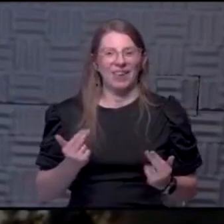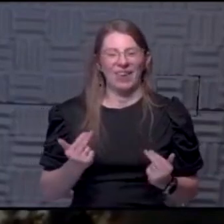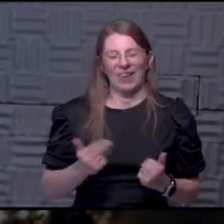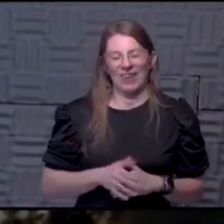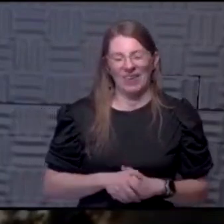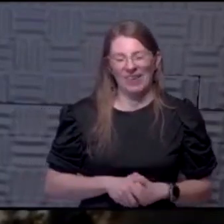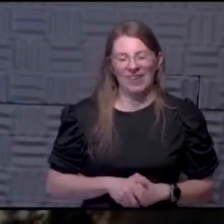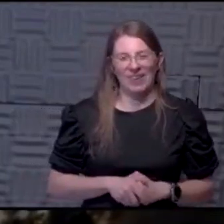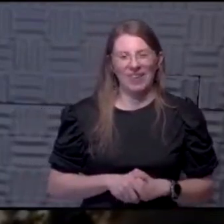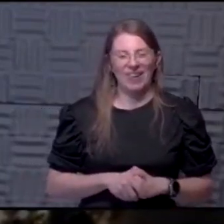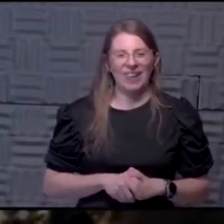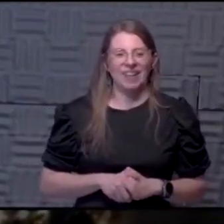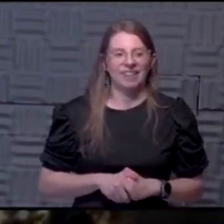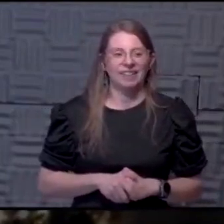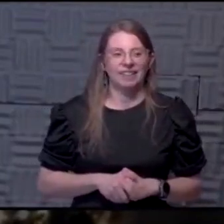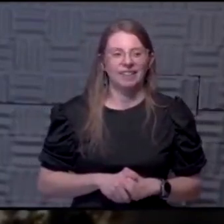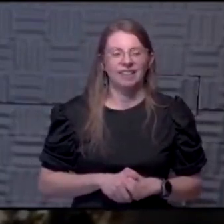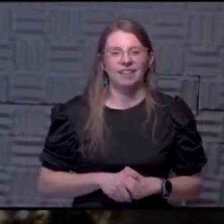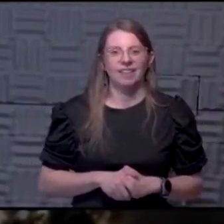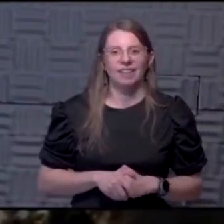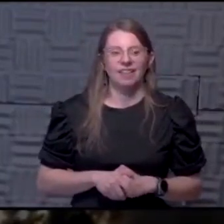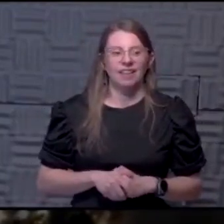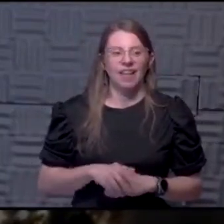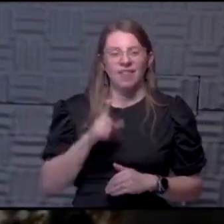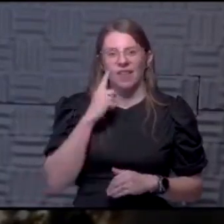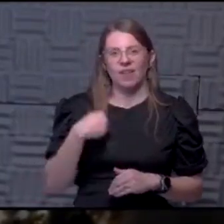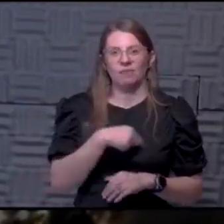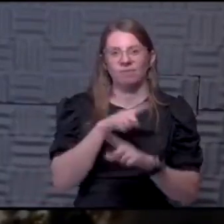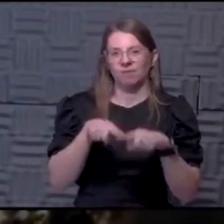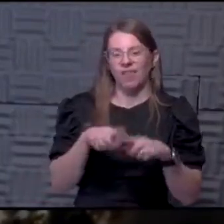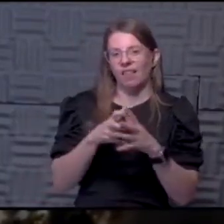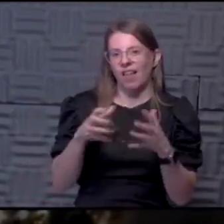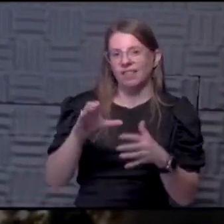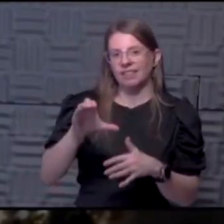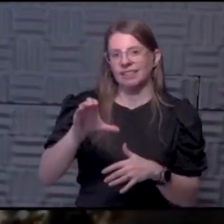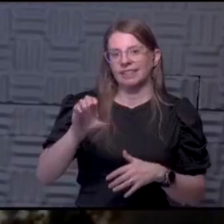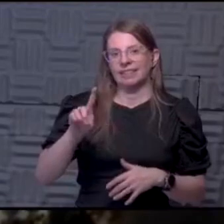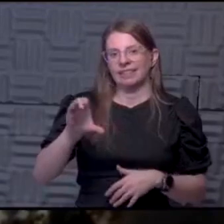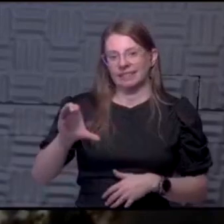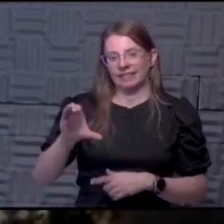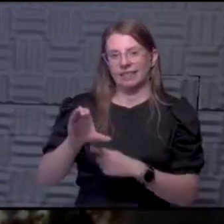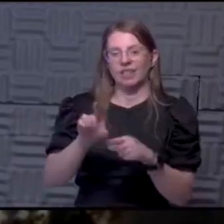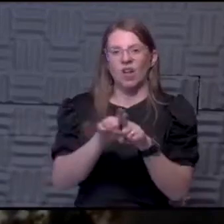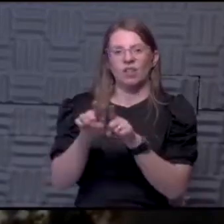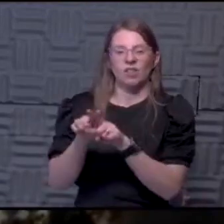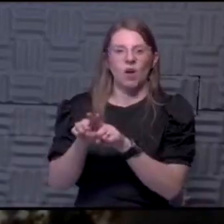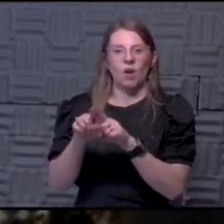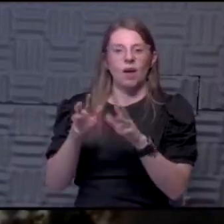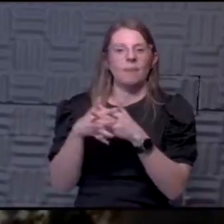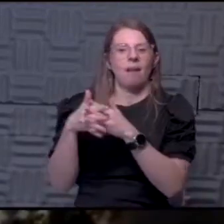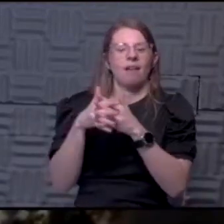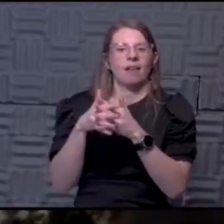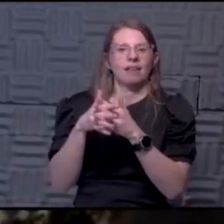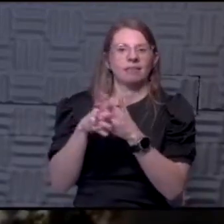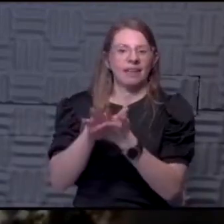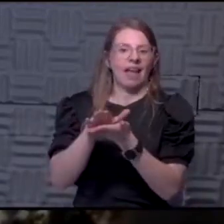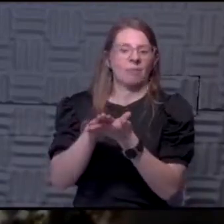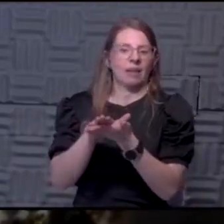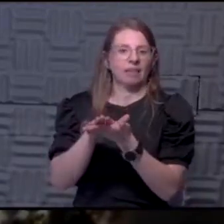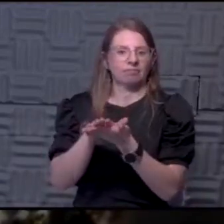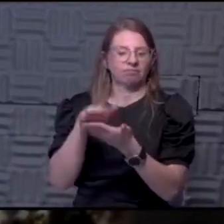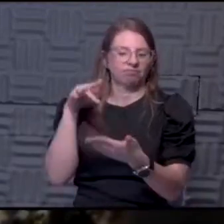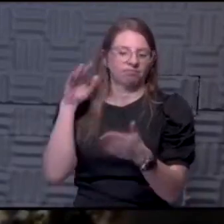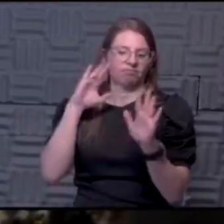We will really, I think we'll rely a lot on the CDC and American Academy of Pediatrics, because there's a lot of studying going